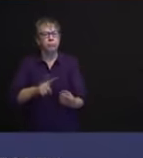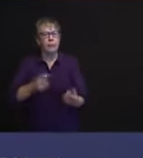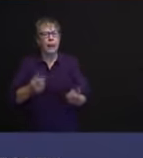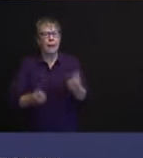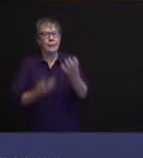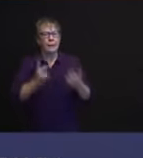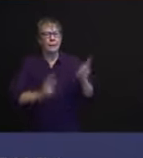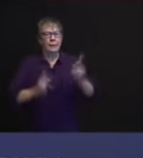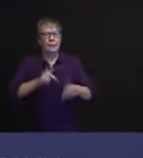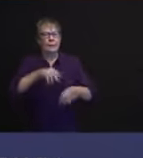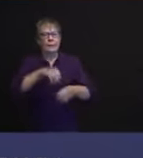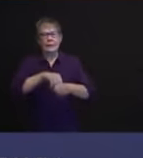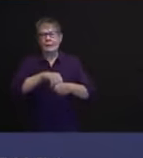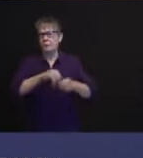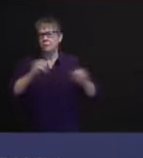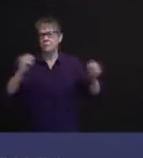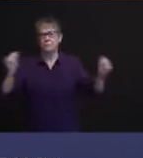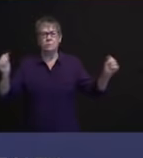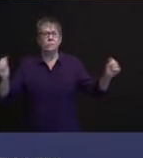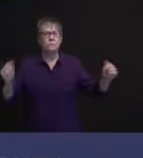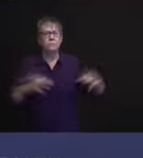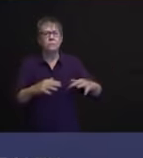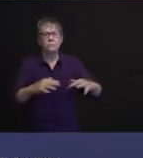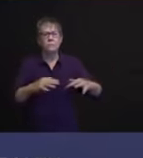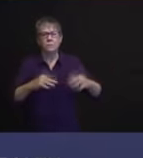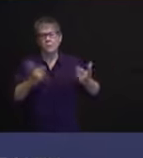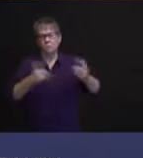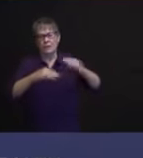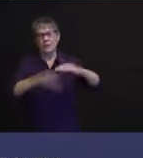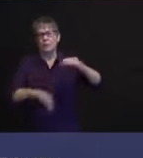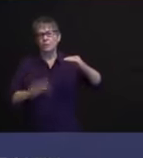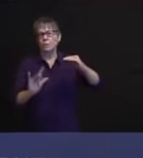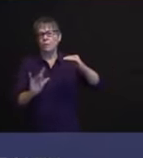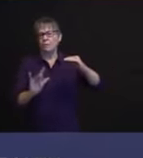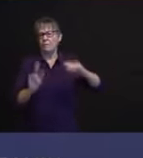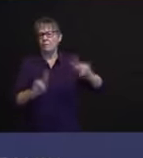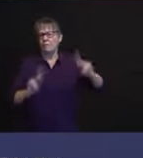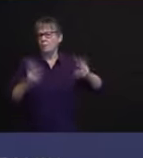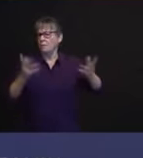why and put the right policy in place up against it, and we don't do it just to make